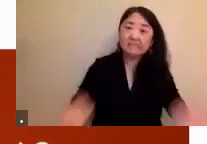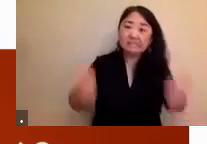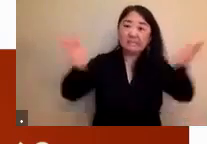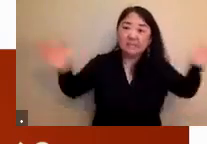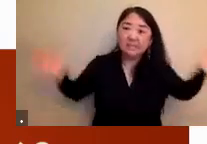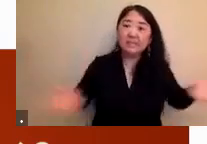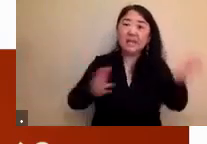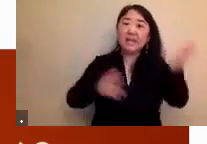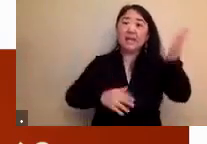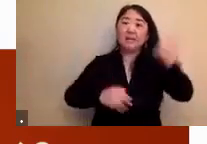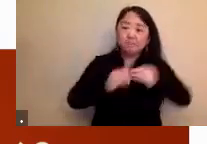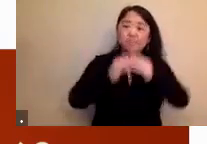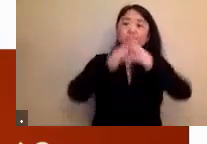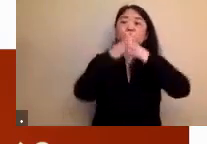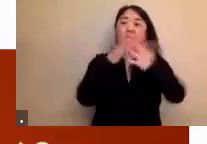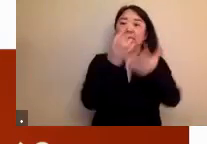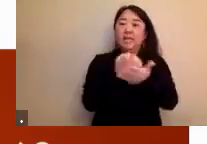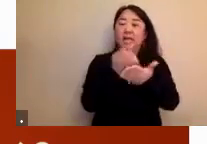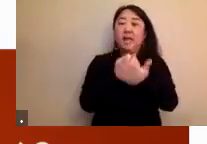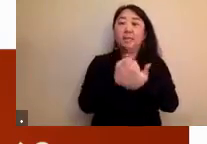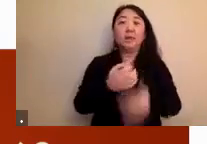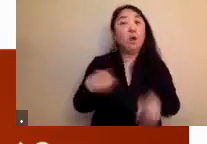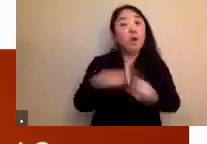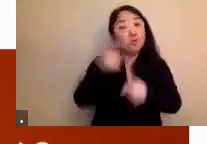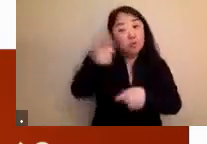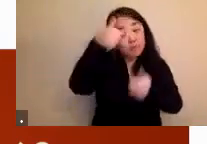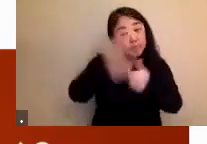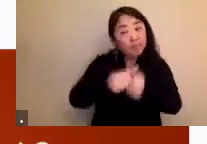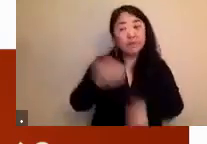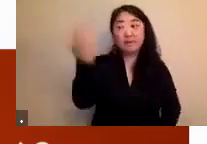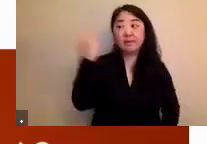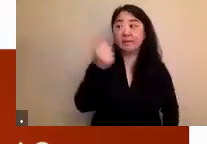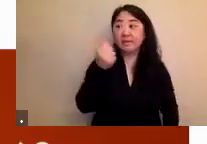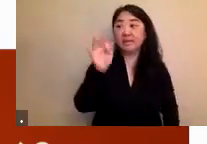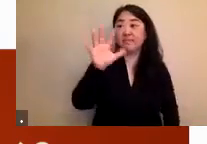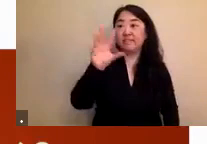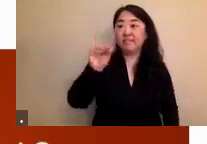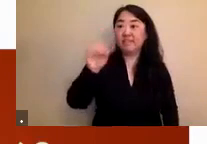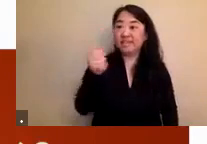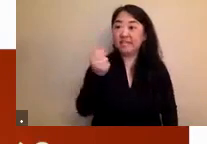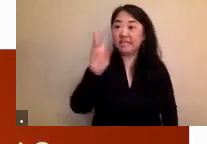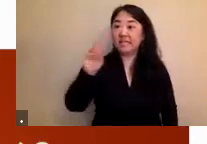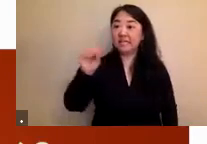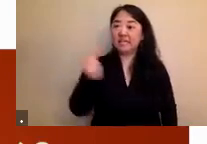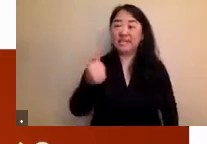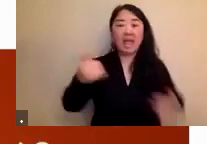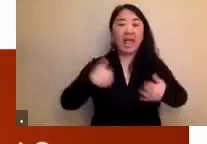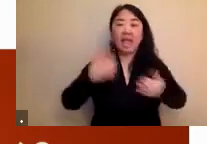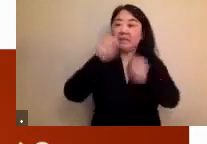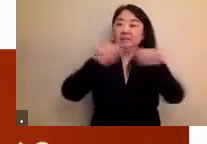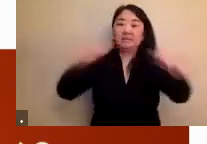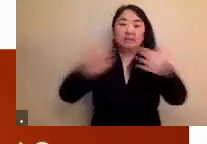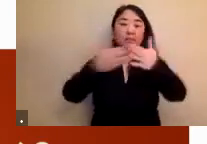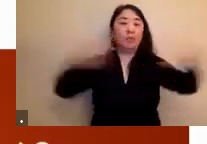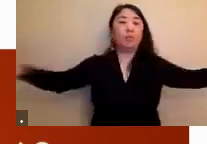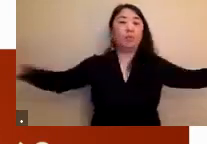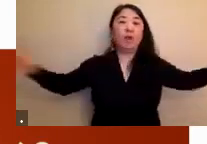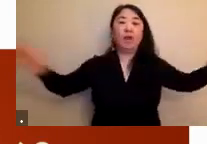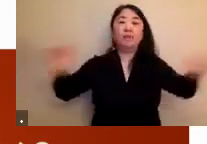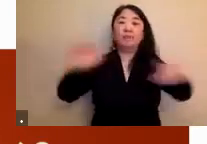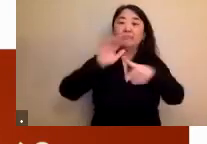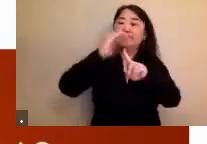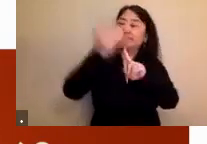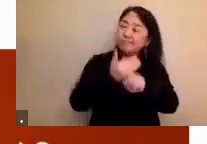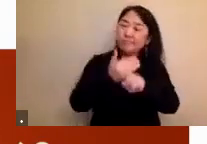economy. We also know that in the 50s and 60s, there were systemic practices in housing and access, such